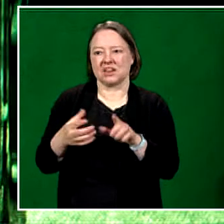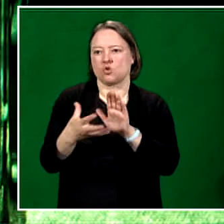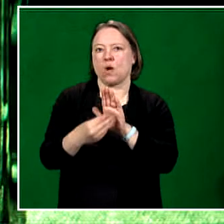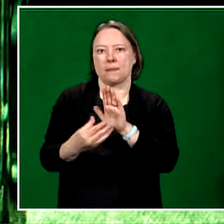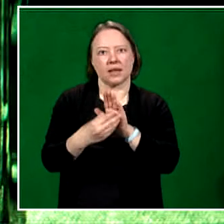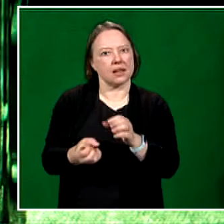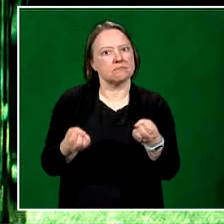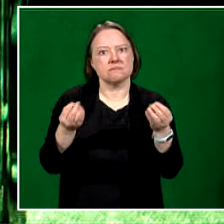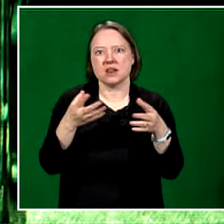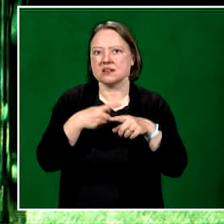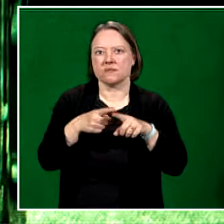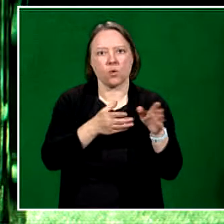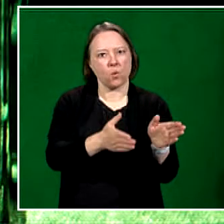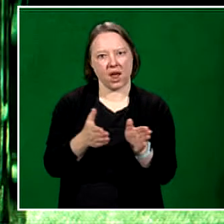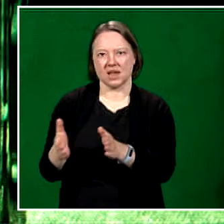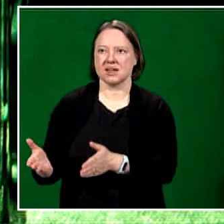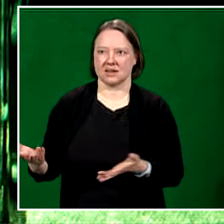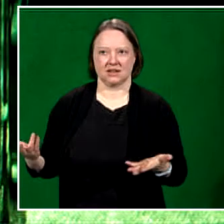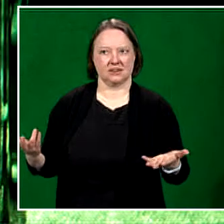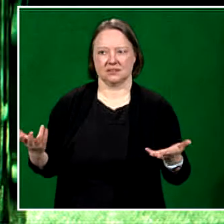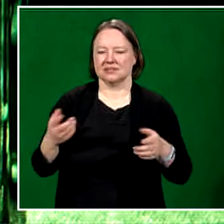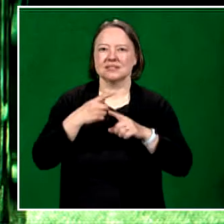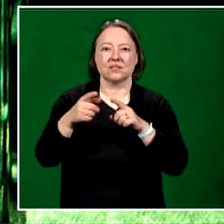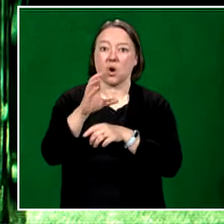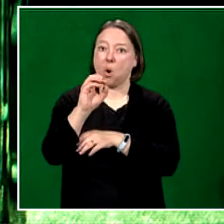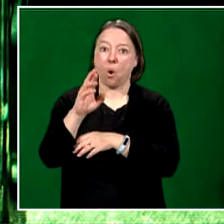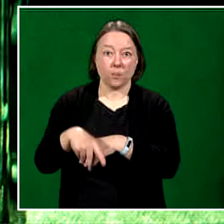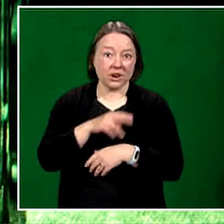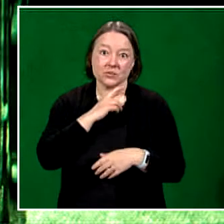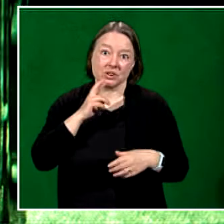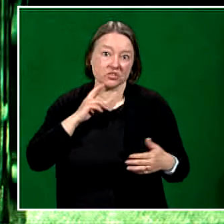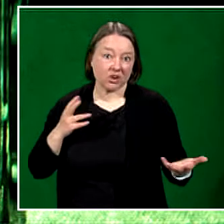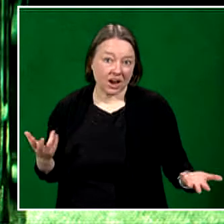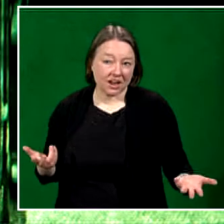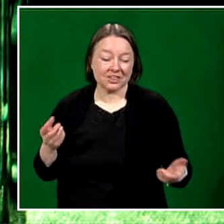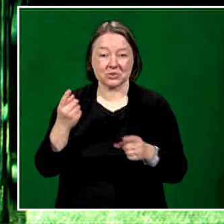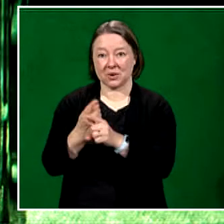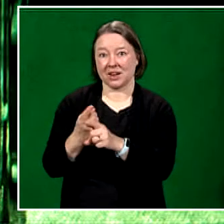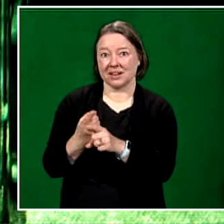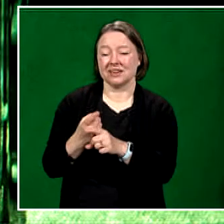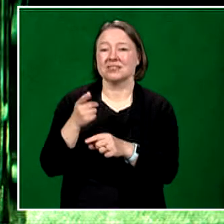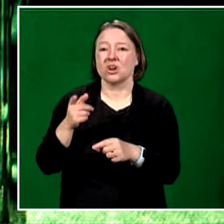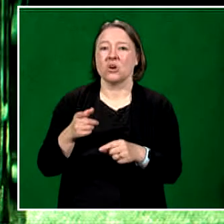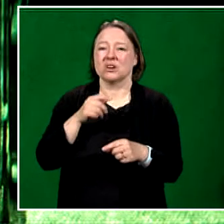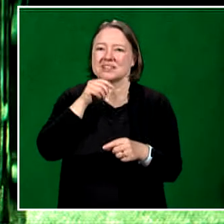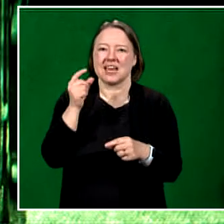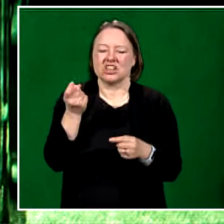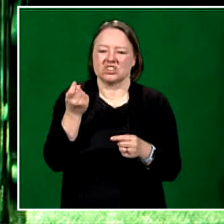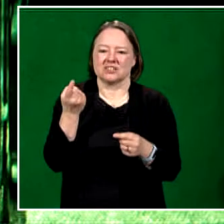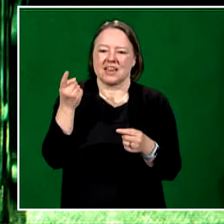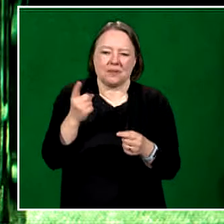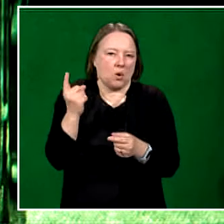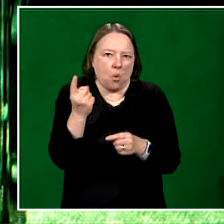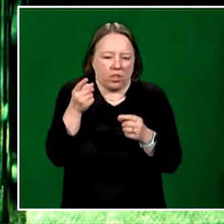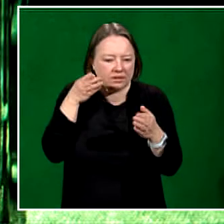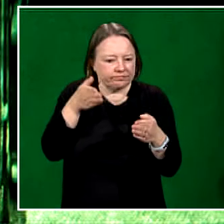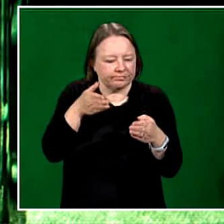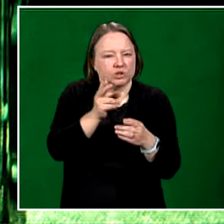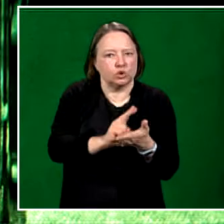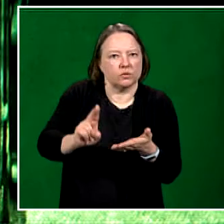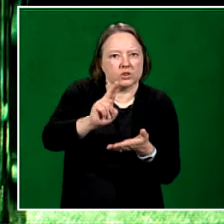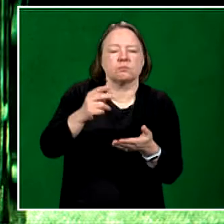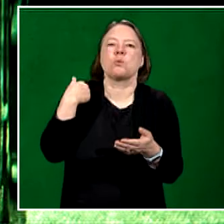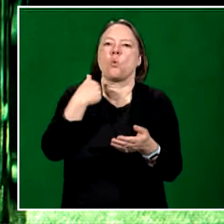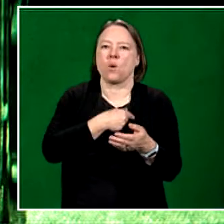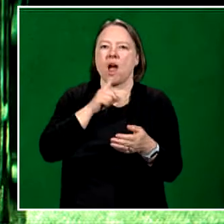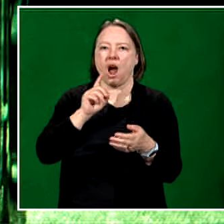in so many different ways, different corporation restaurants, right? And so this doesn't just have to be universities, but we